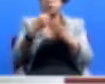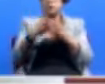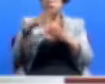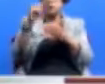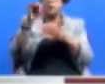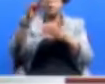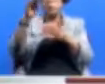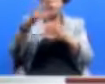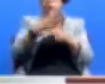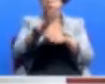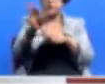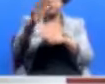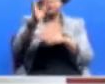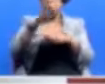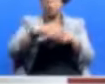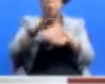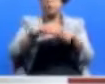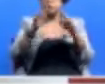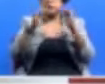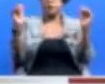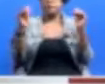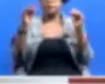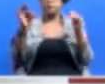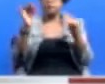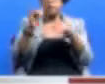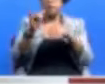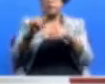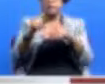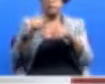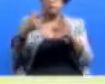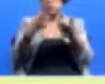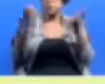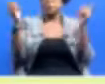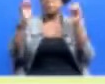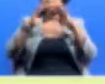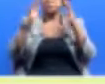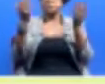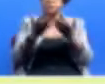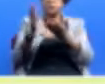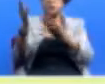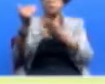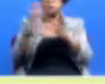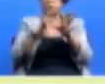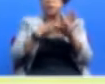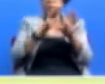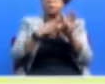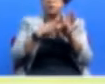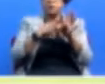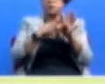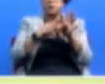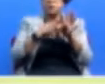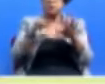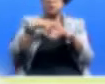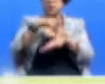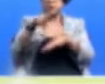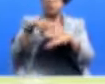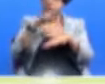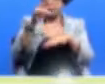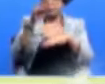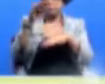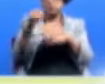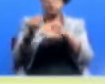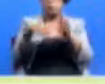Country is a gold-level race with star athletes from around the world expected to participate. Nationalities from more than 10